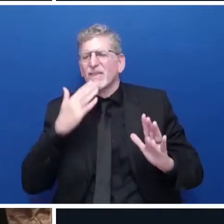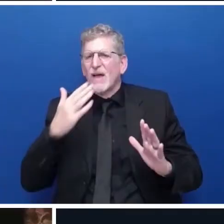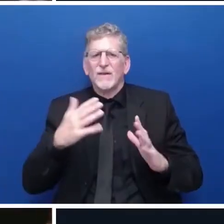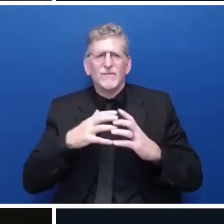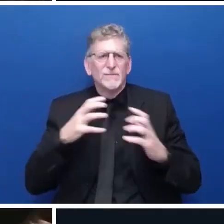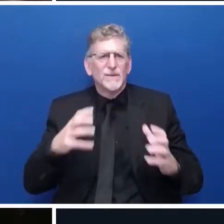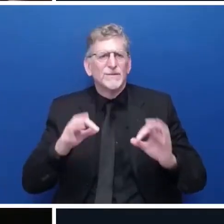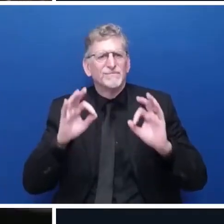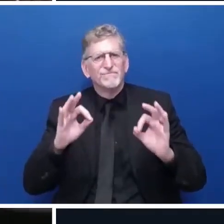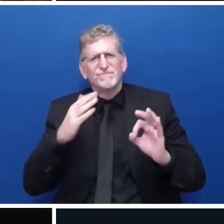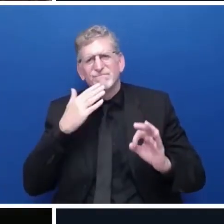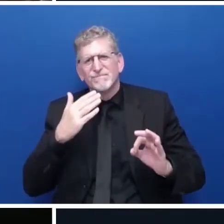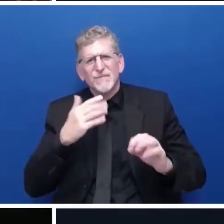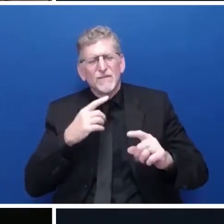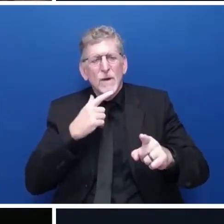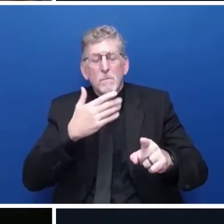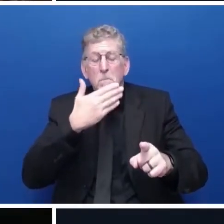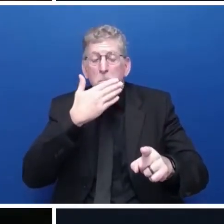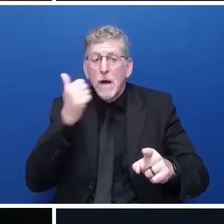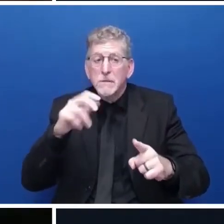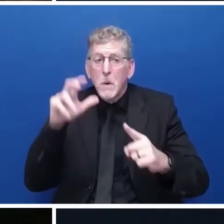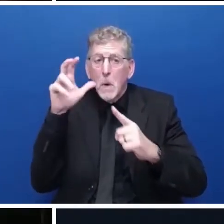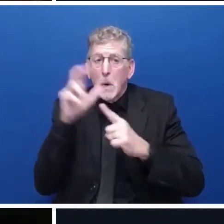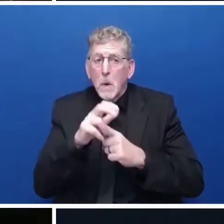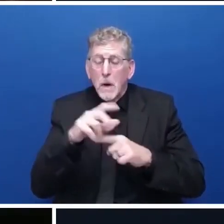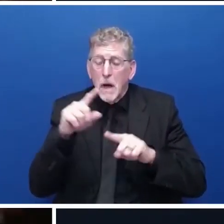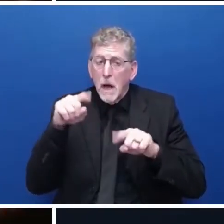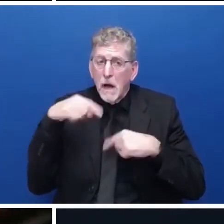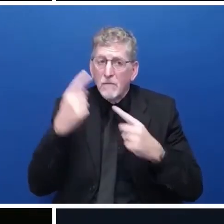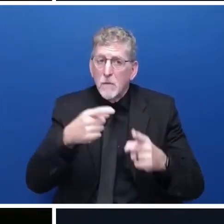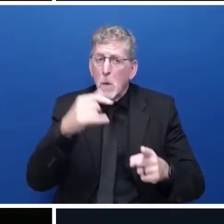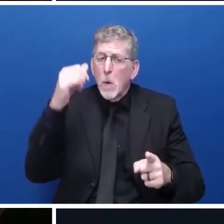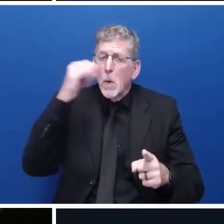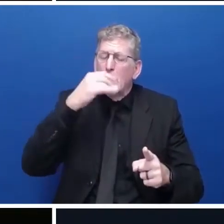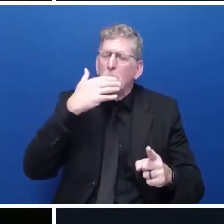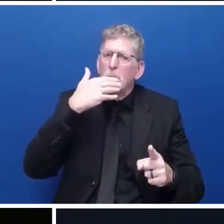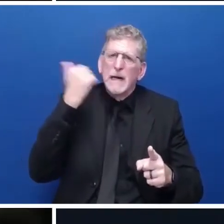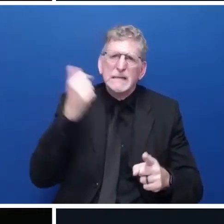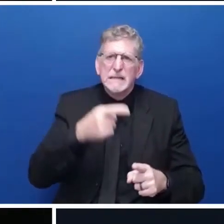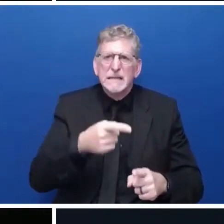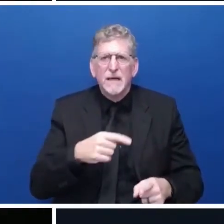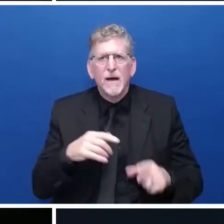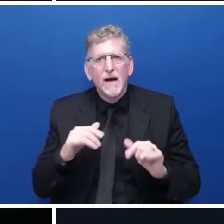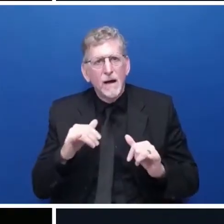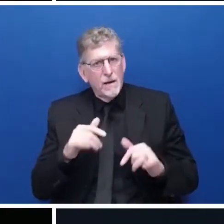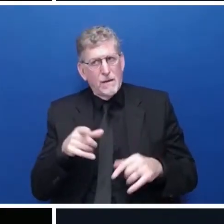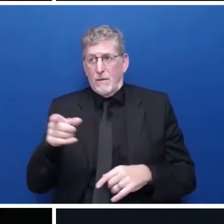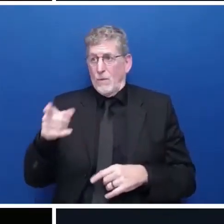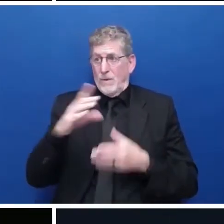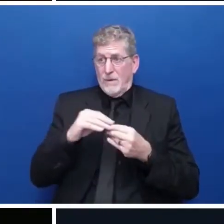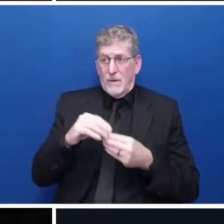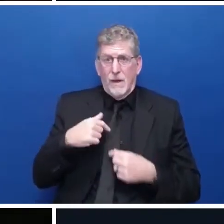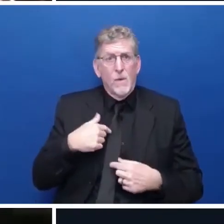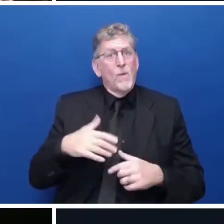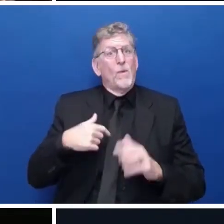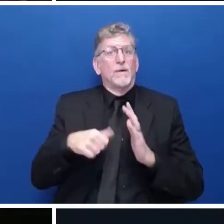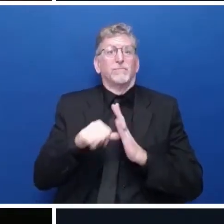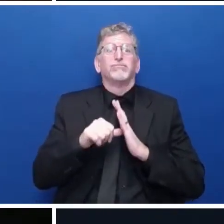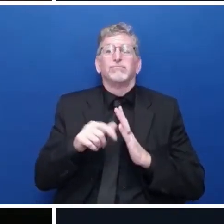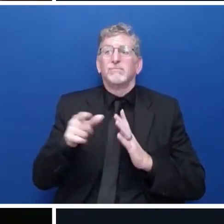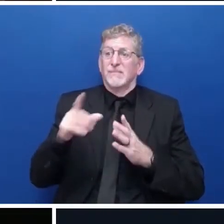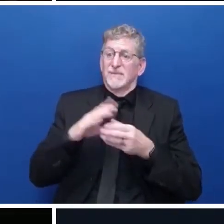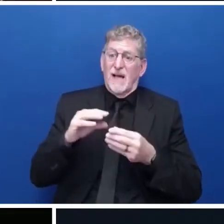ever? That's a nice coming from you. That's a big statement. It's also the longest. Great job, Also the